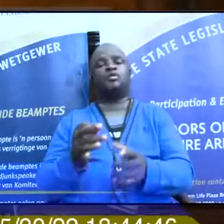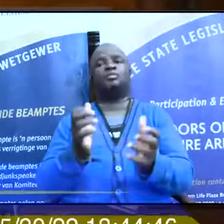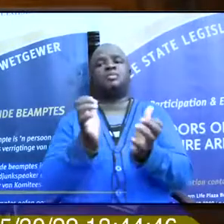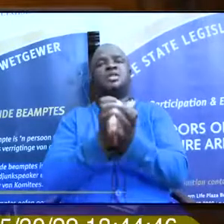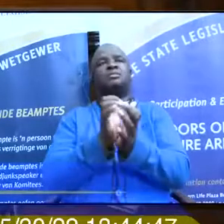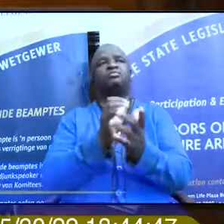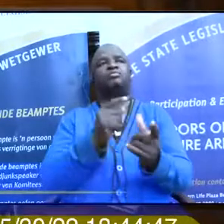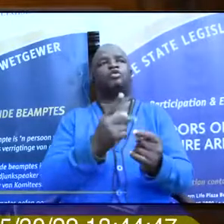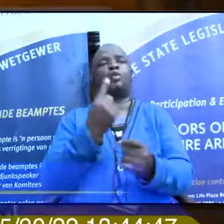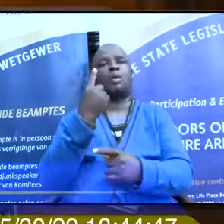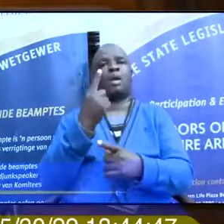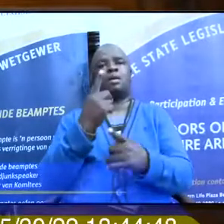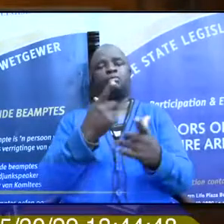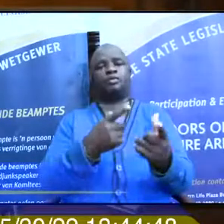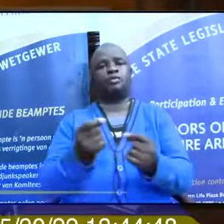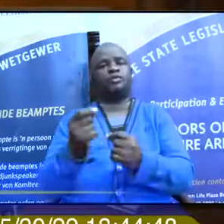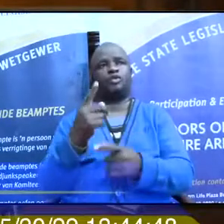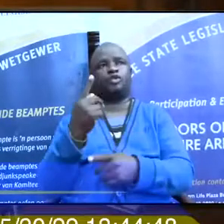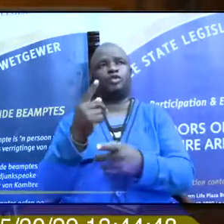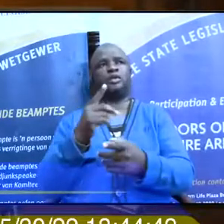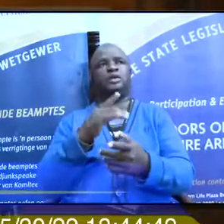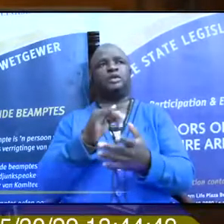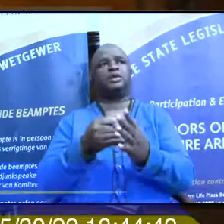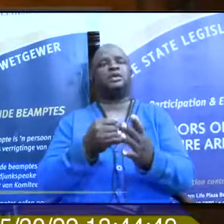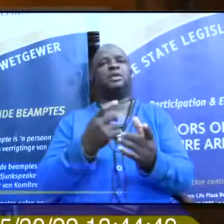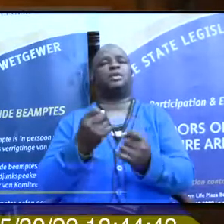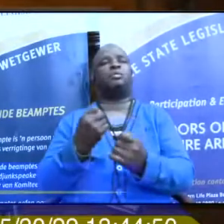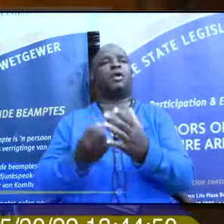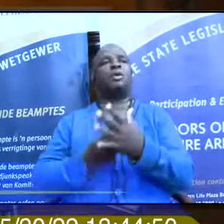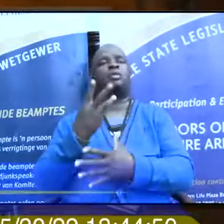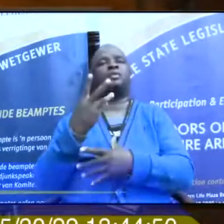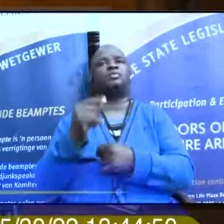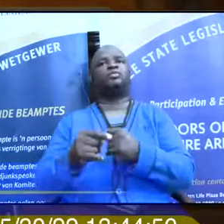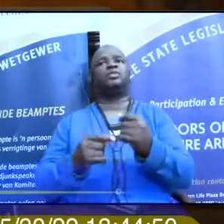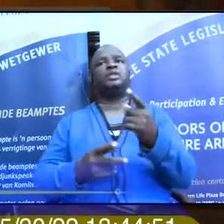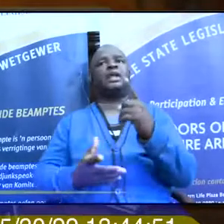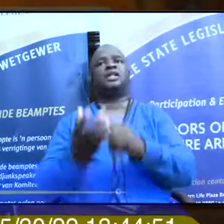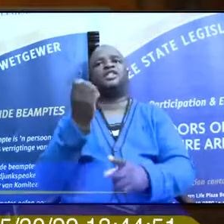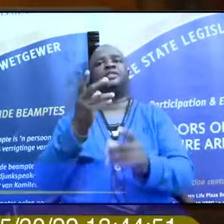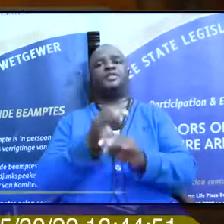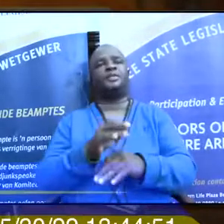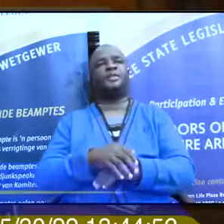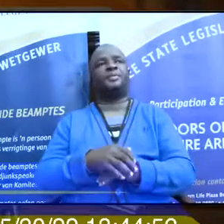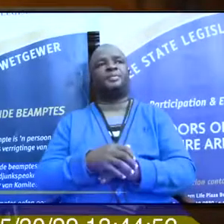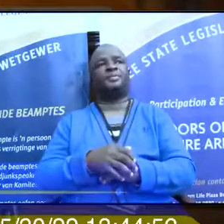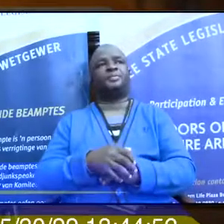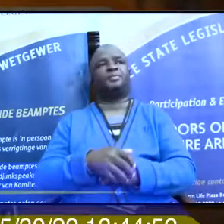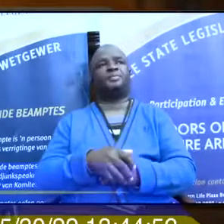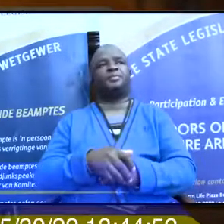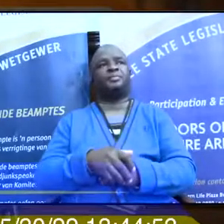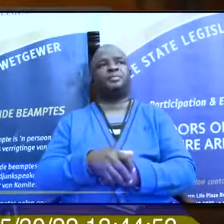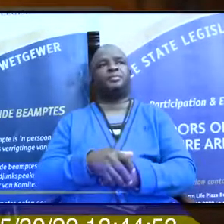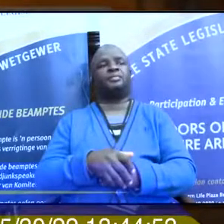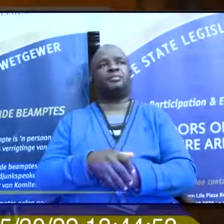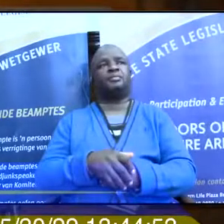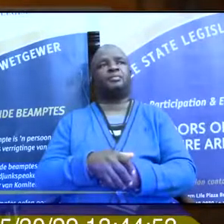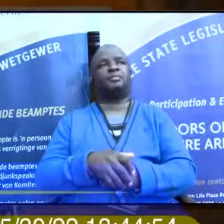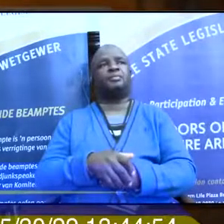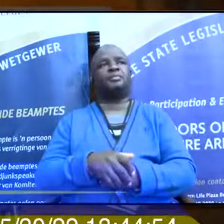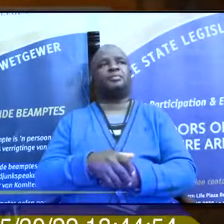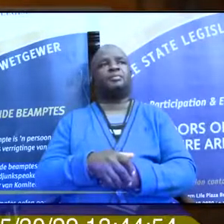sessions that will come and you ventilate and nothing every day you'll need it will then happen but